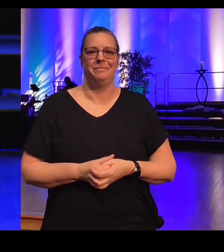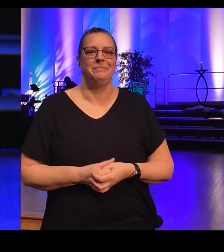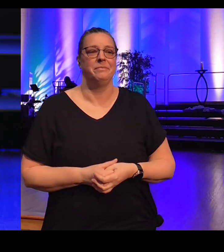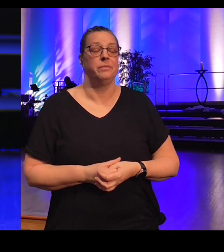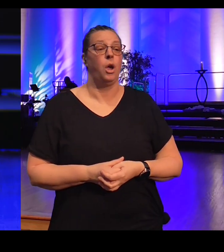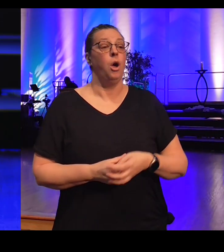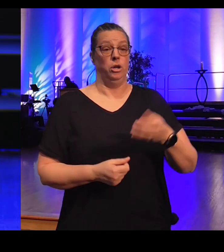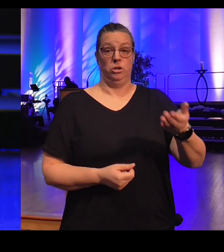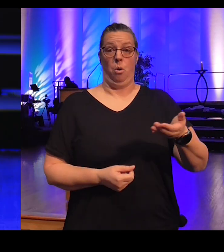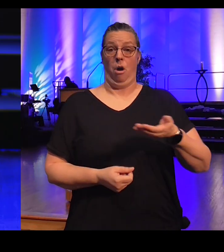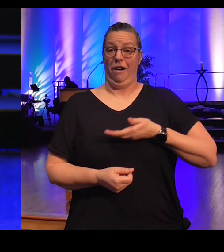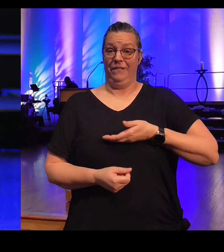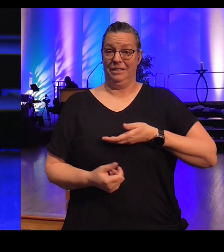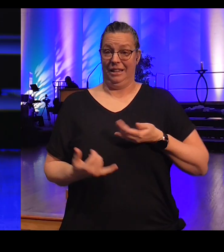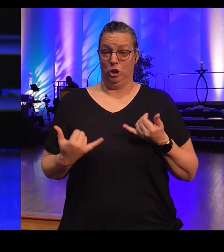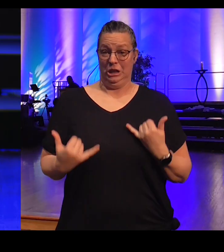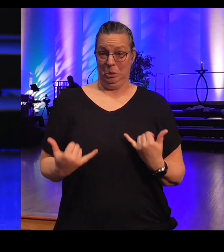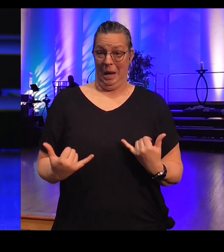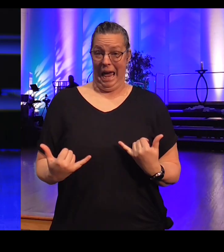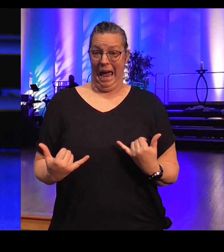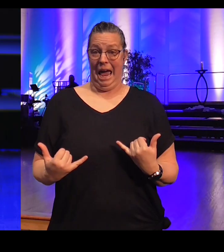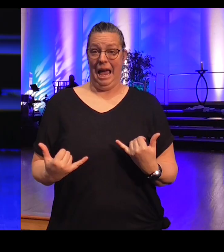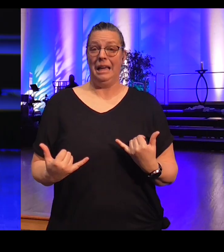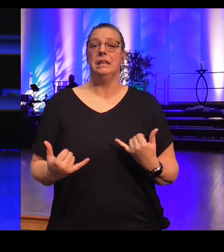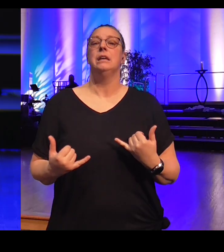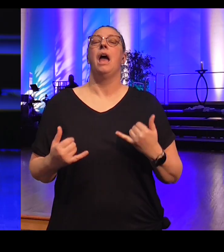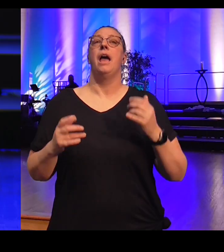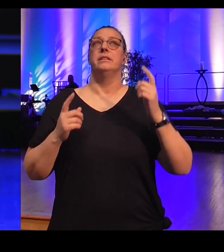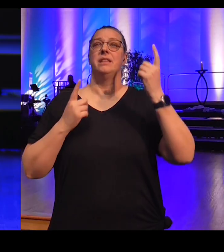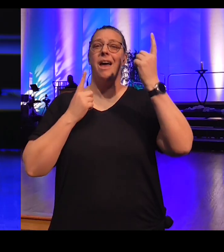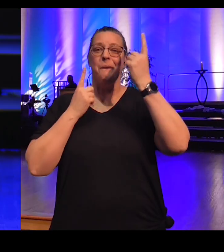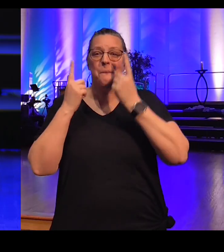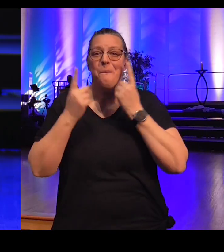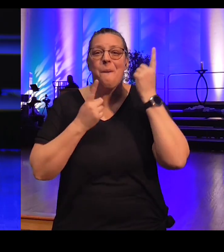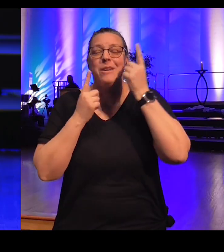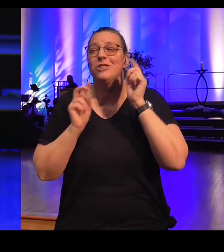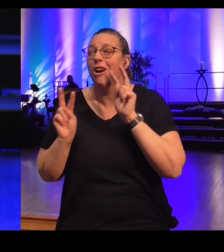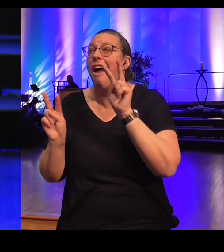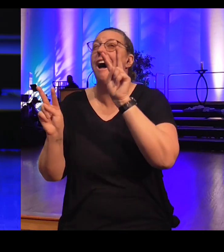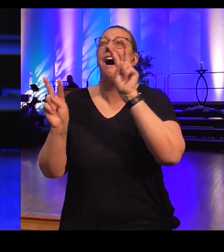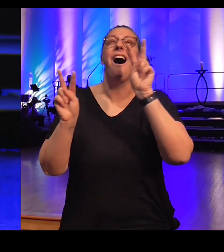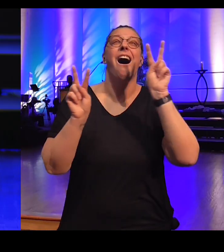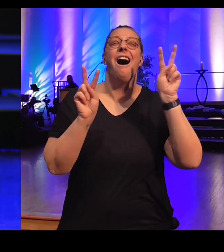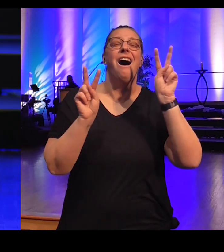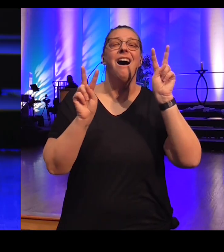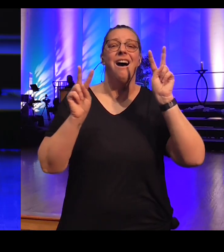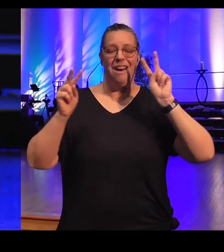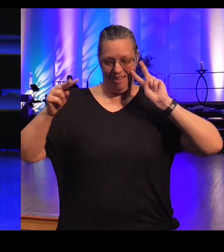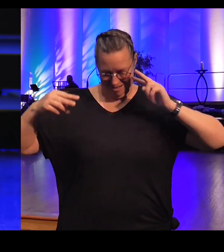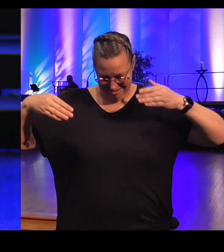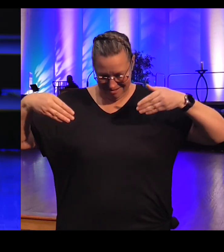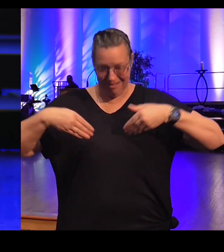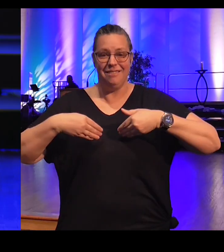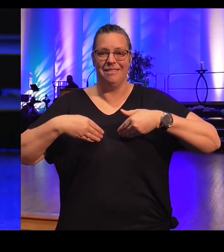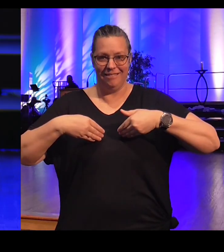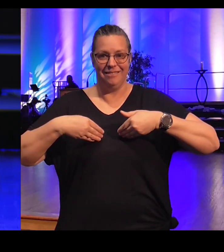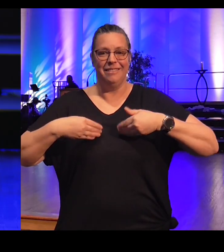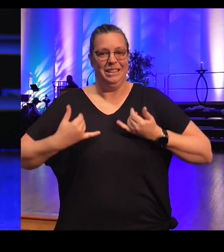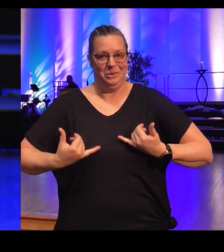invitation for our time together this morning is to turn that wonder inward, to rise into